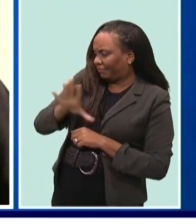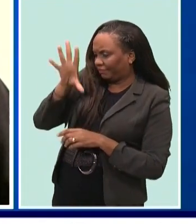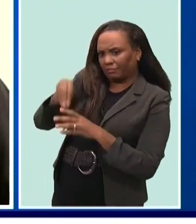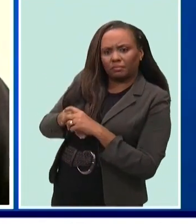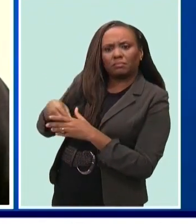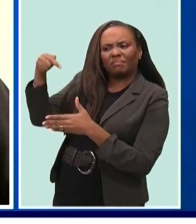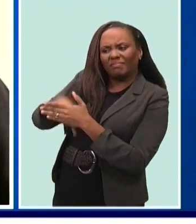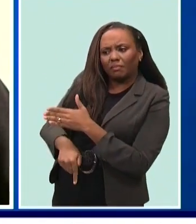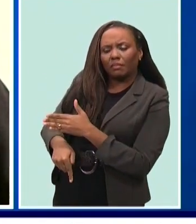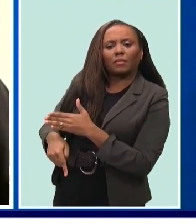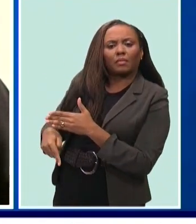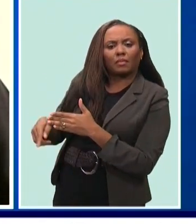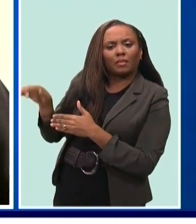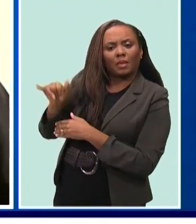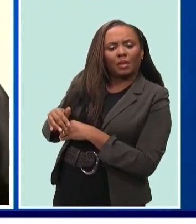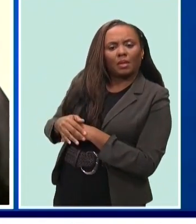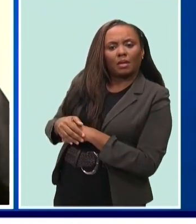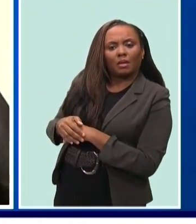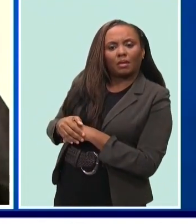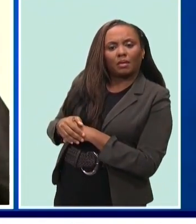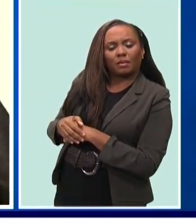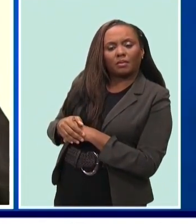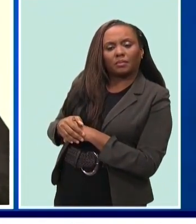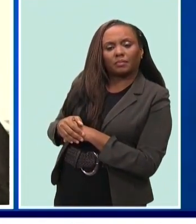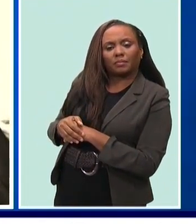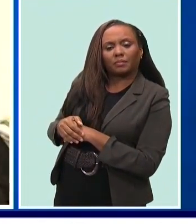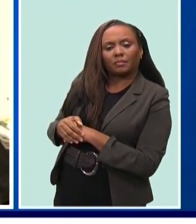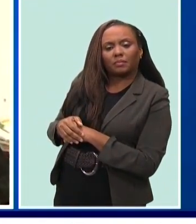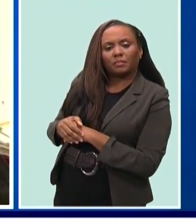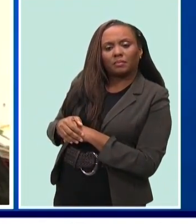that area of ministry, but the